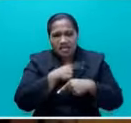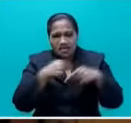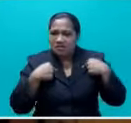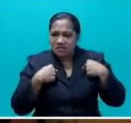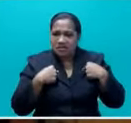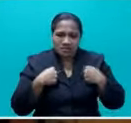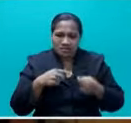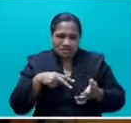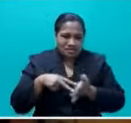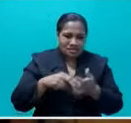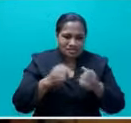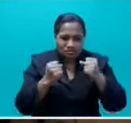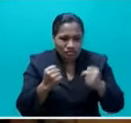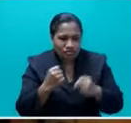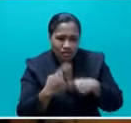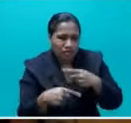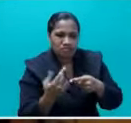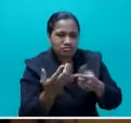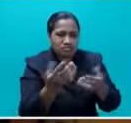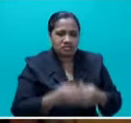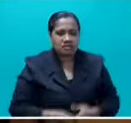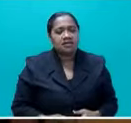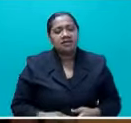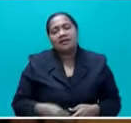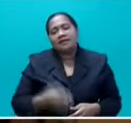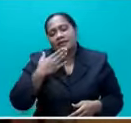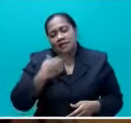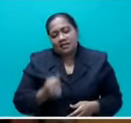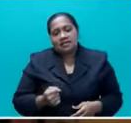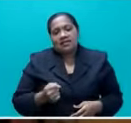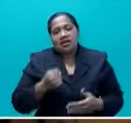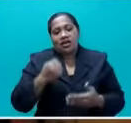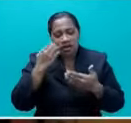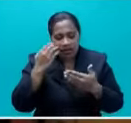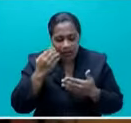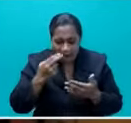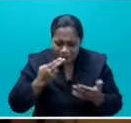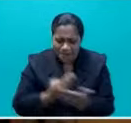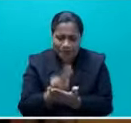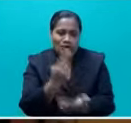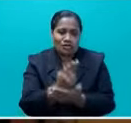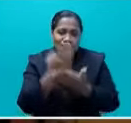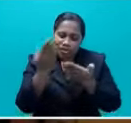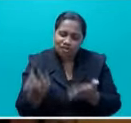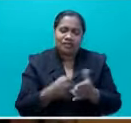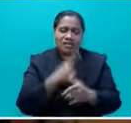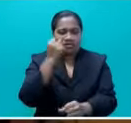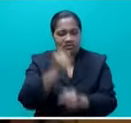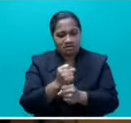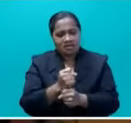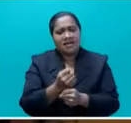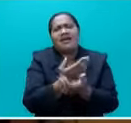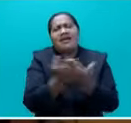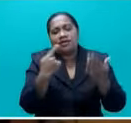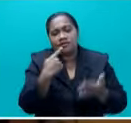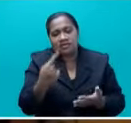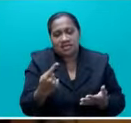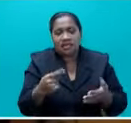Let's be honest. I think you need to be a bit more honest, Honorable Attorney General, about, how you say that. And